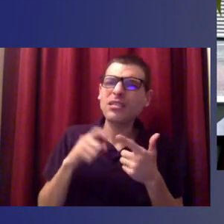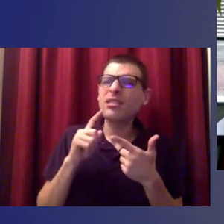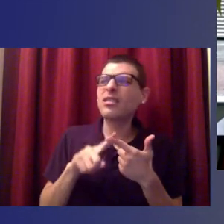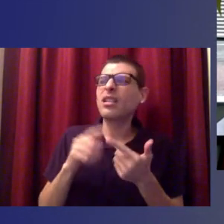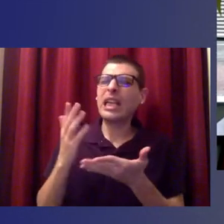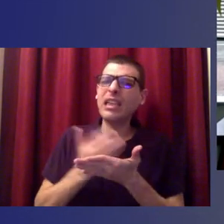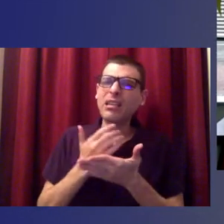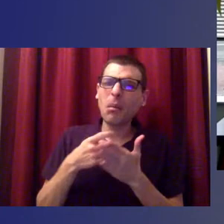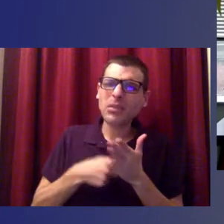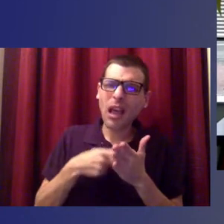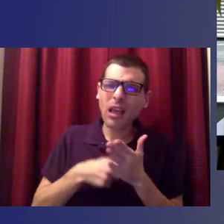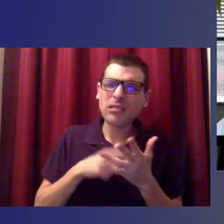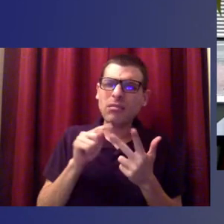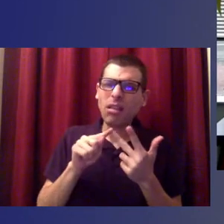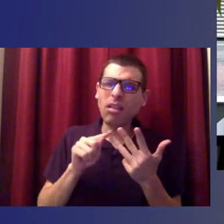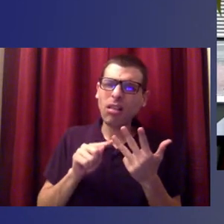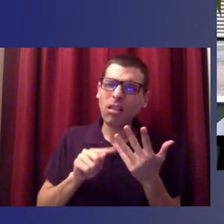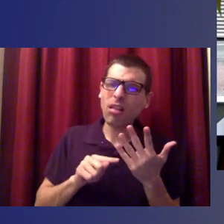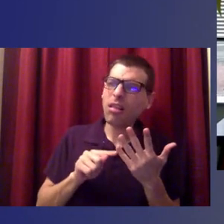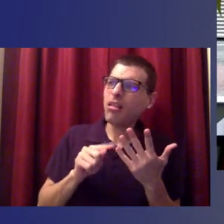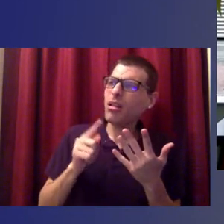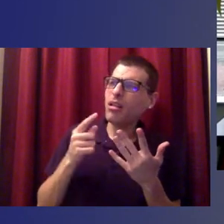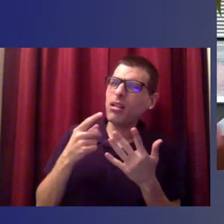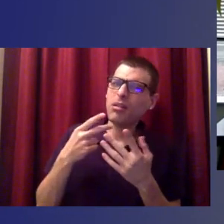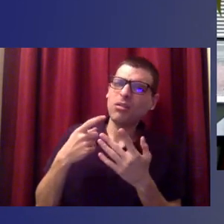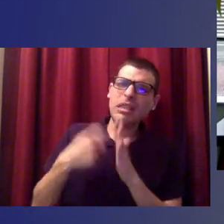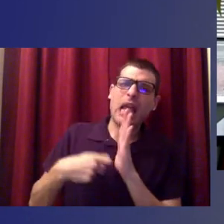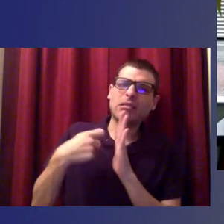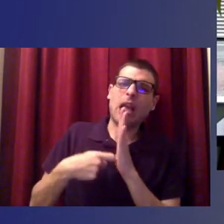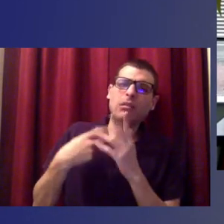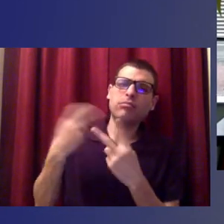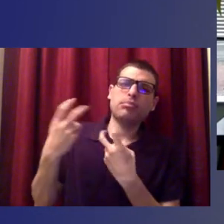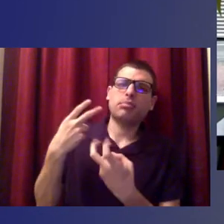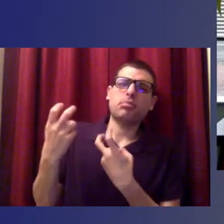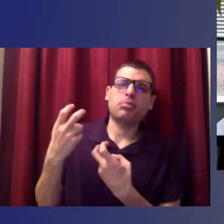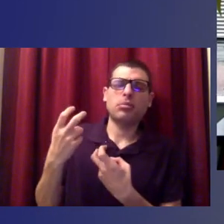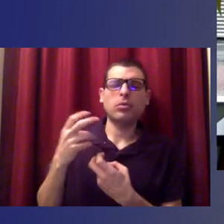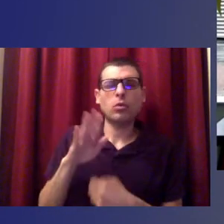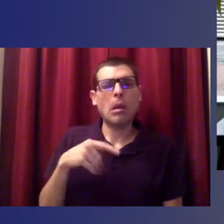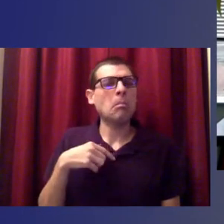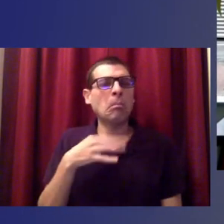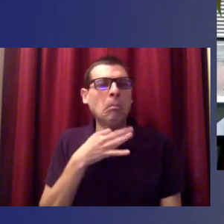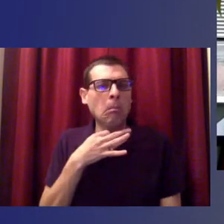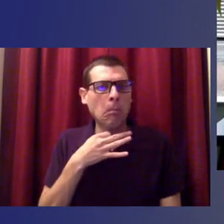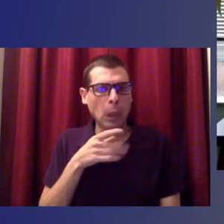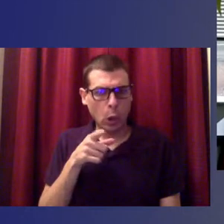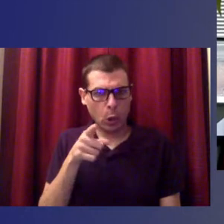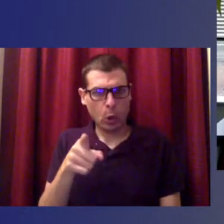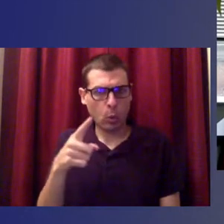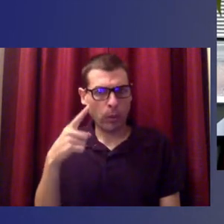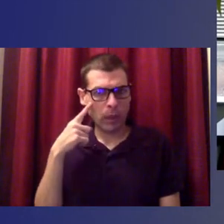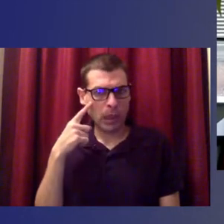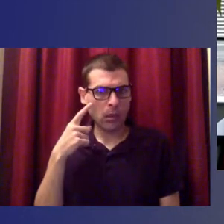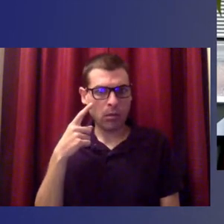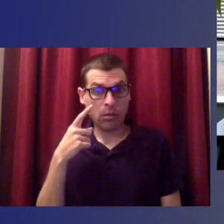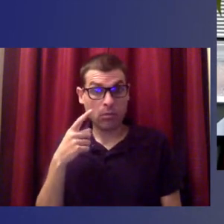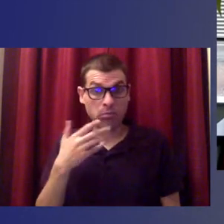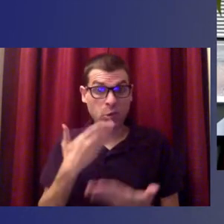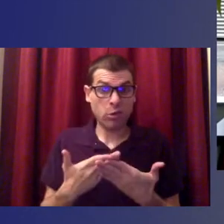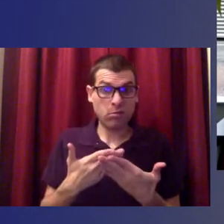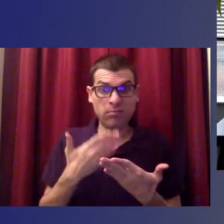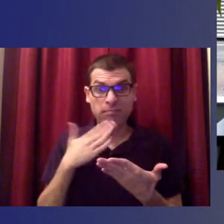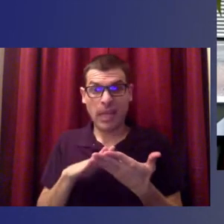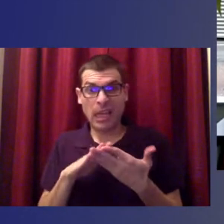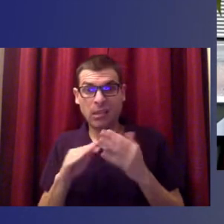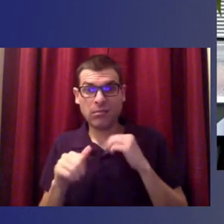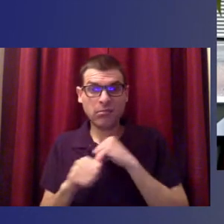taxes. And do you see any short or long-term risk there? You know, how would you respond to folks who say these